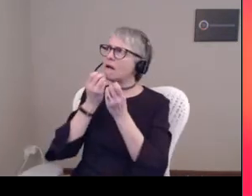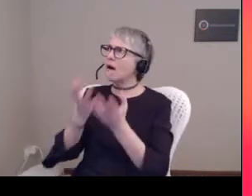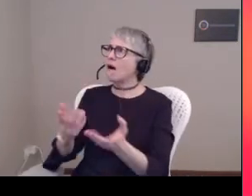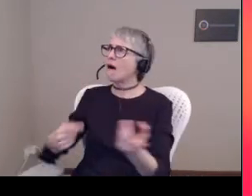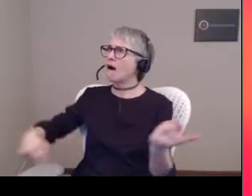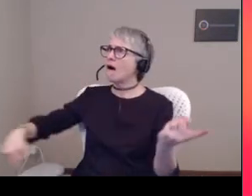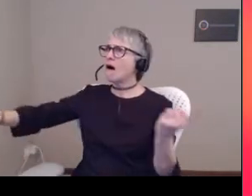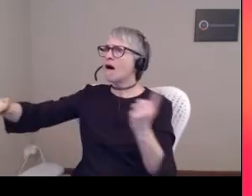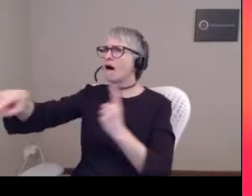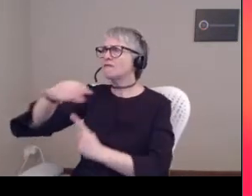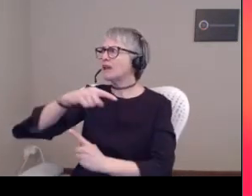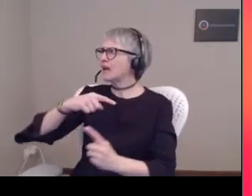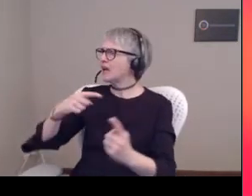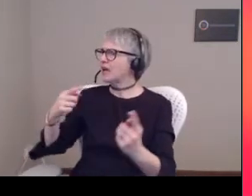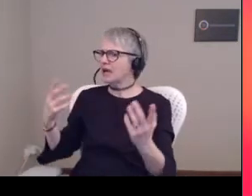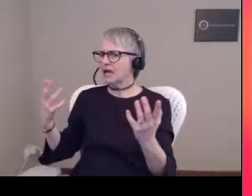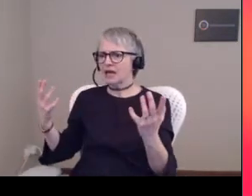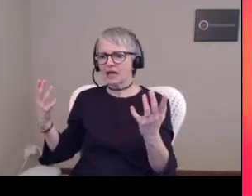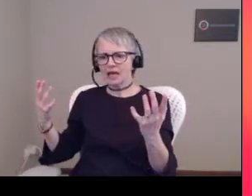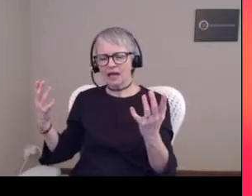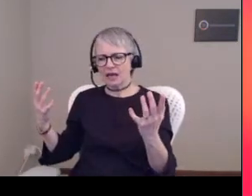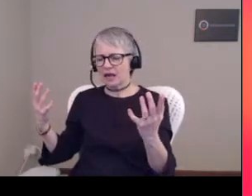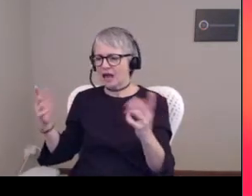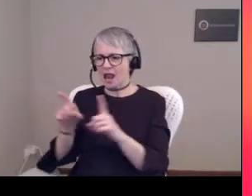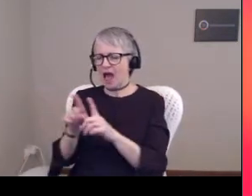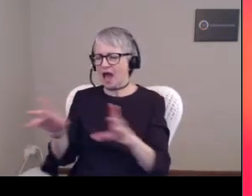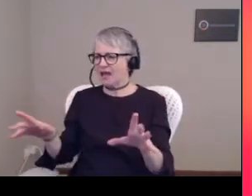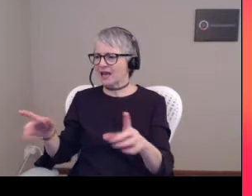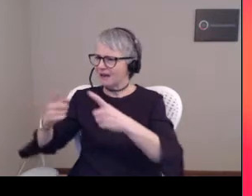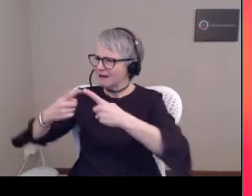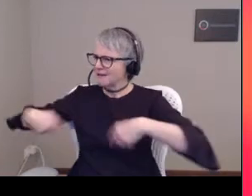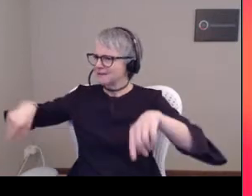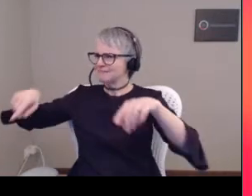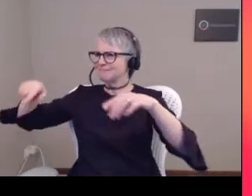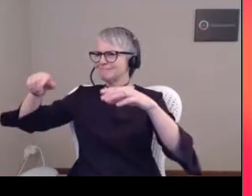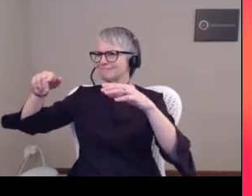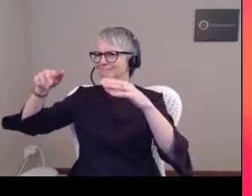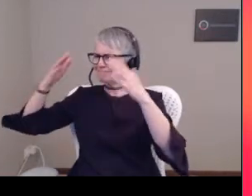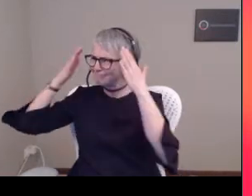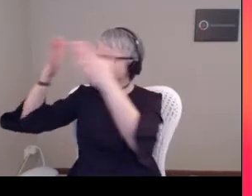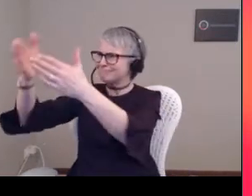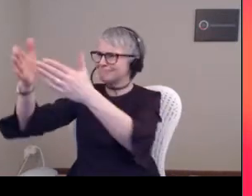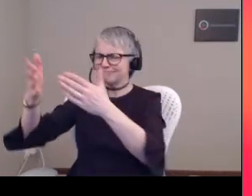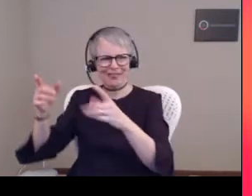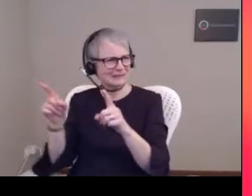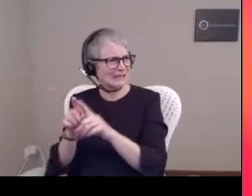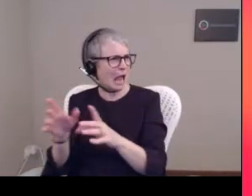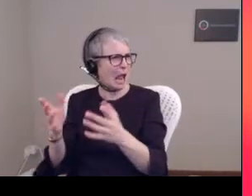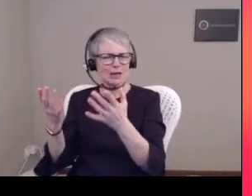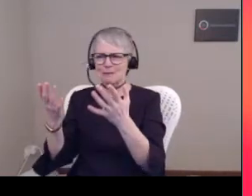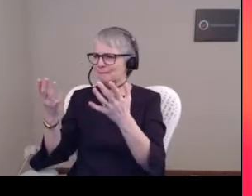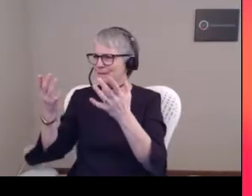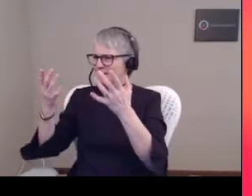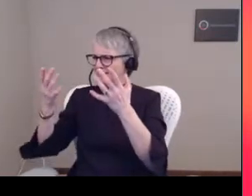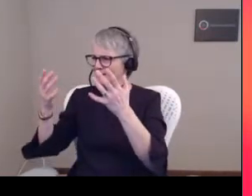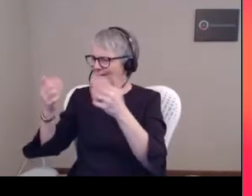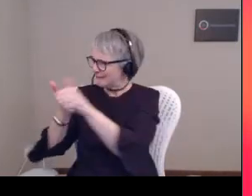this one ITV process. We want to make sure the company gets to where it needs to go, and we do that by working together and supporting each